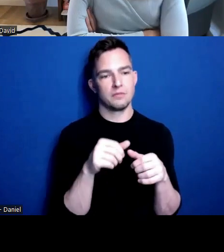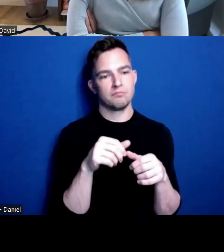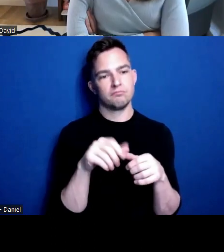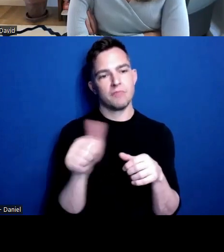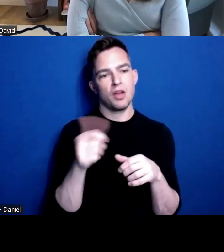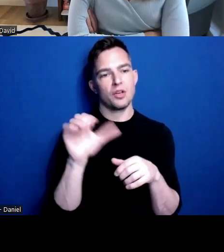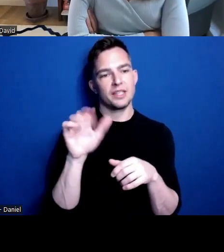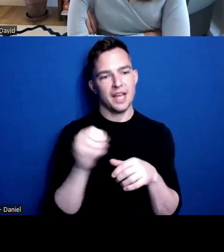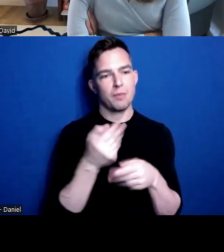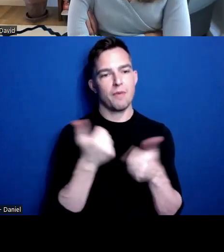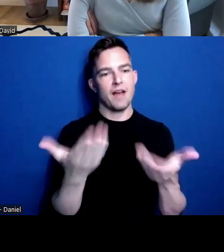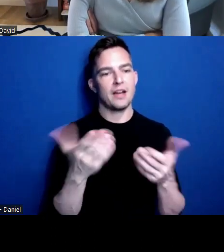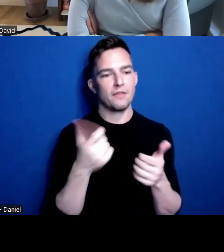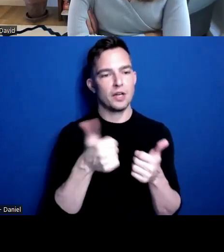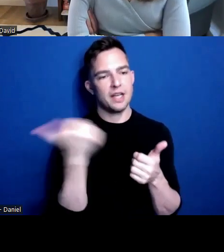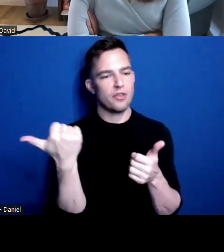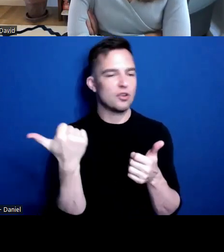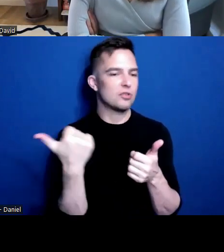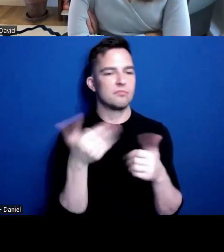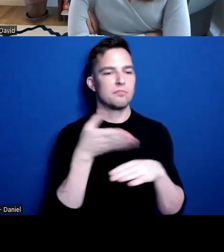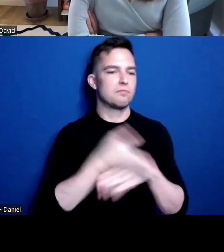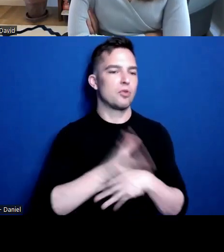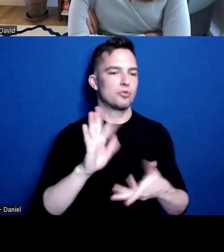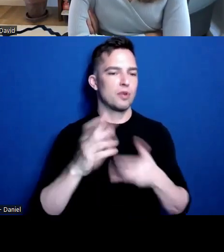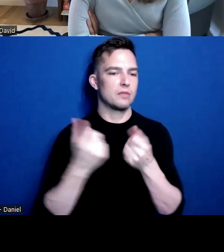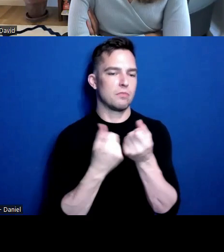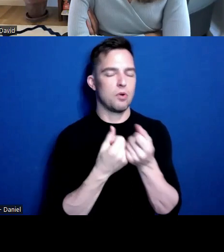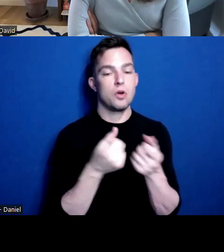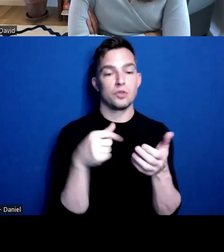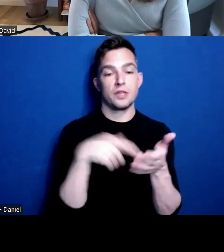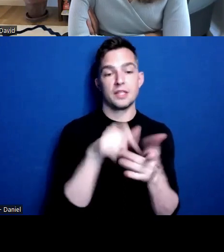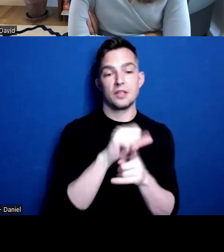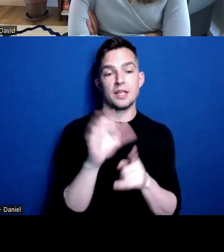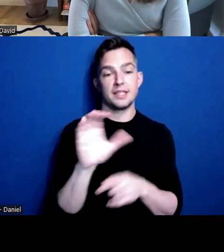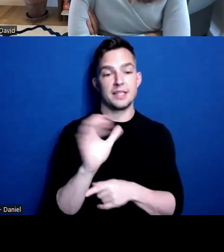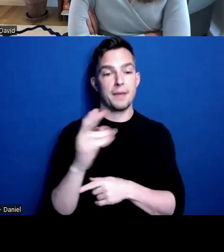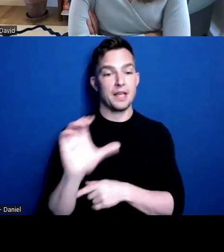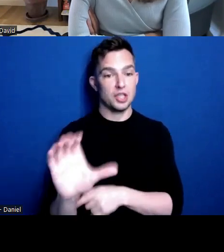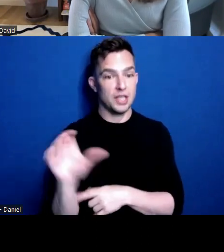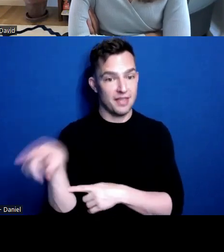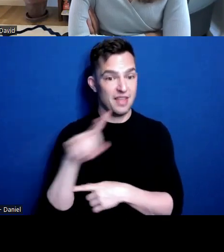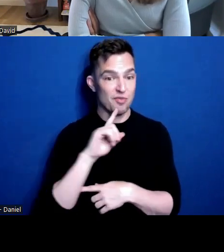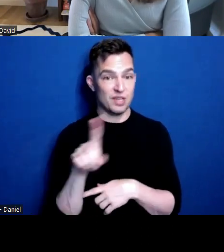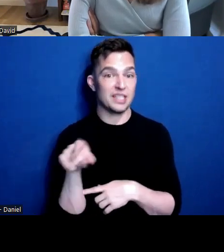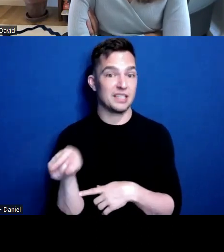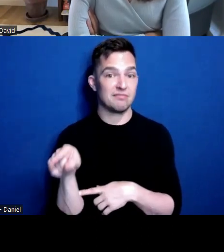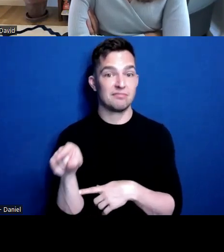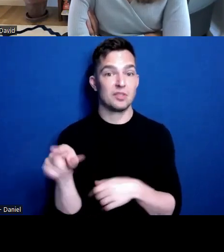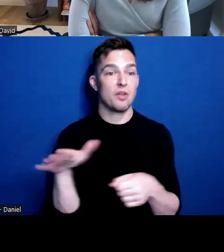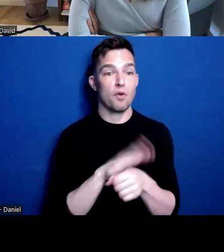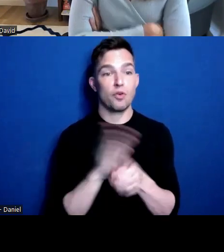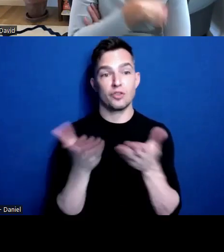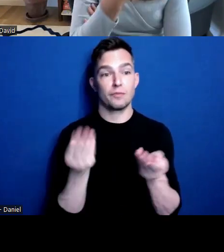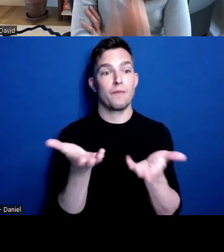any necessary supports. So in this scenario, CCBHCs are really the full service